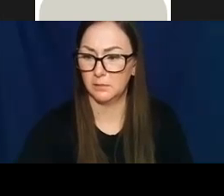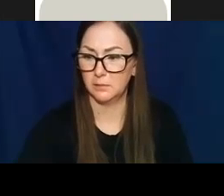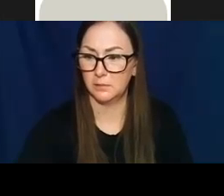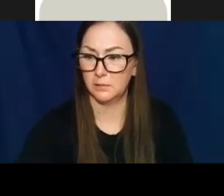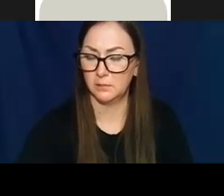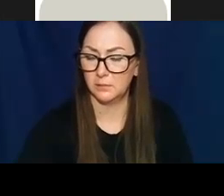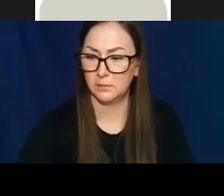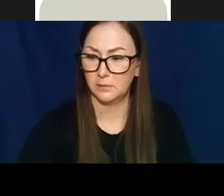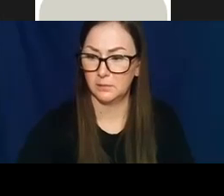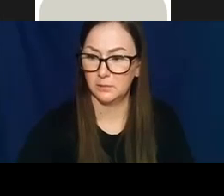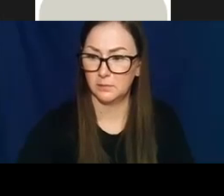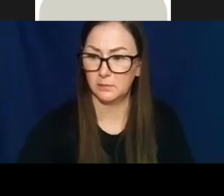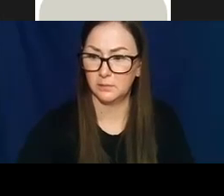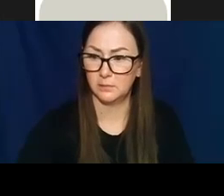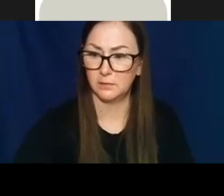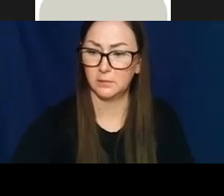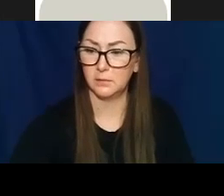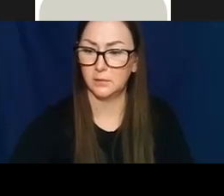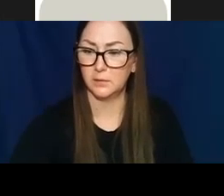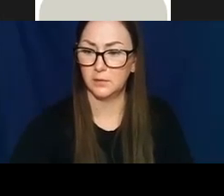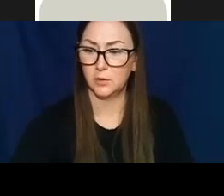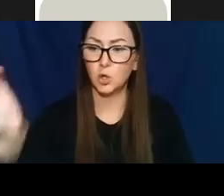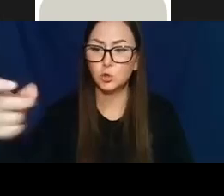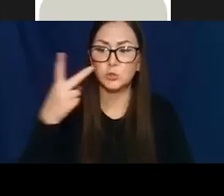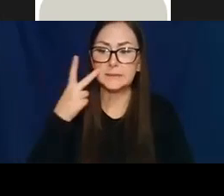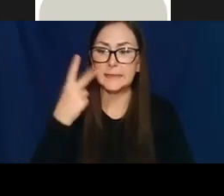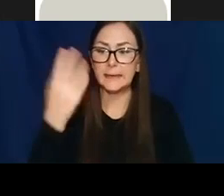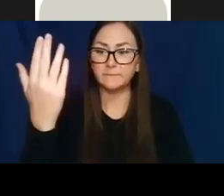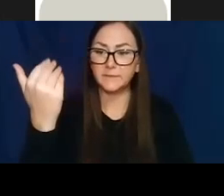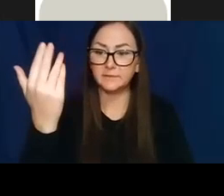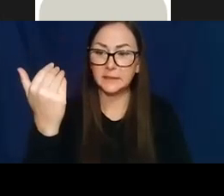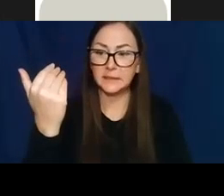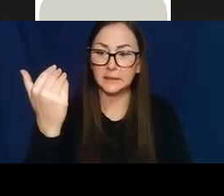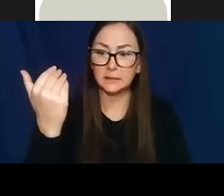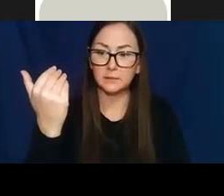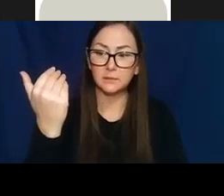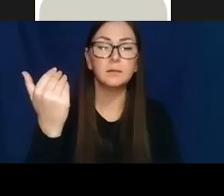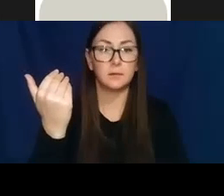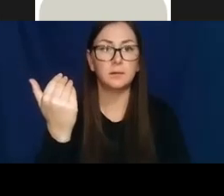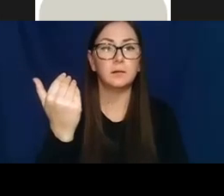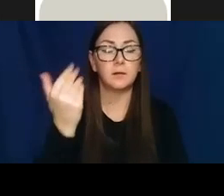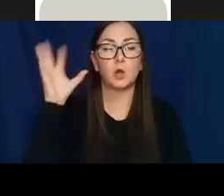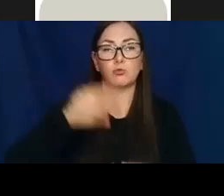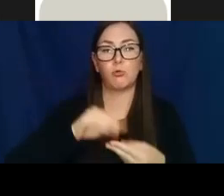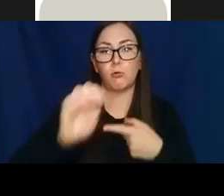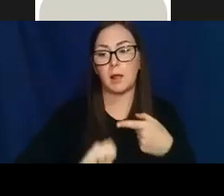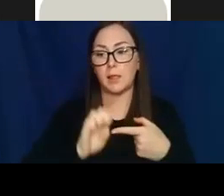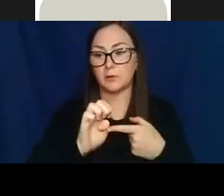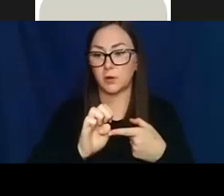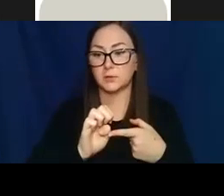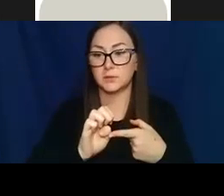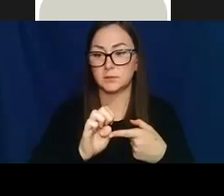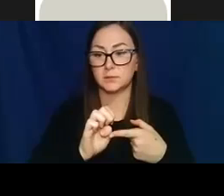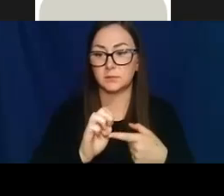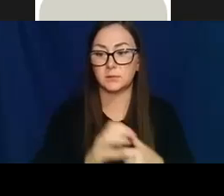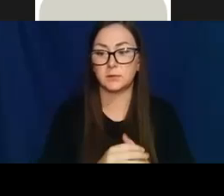see 15 total electrons, which is the number that phosphorus has, okay? Now the outermost shell of this